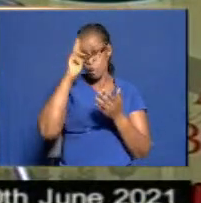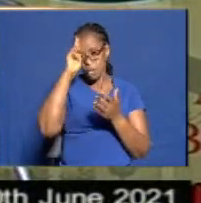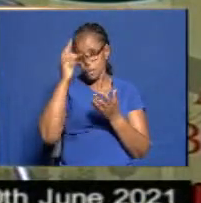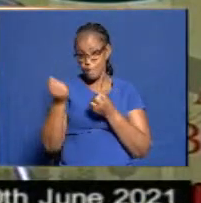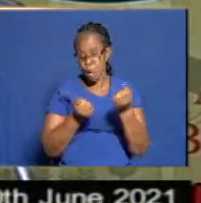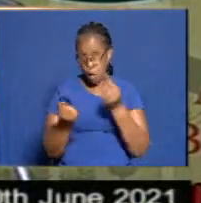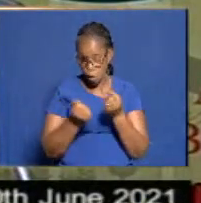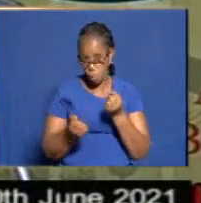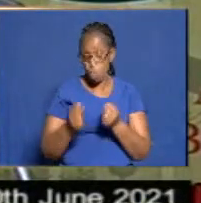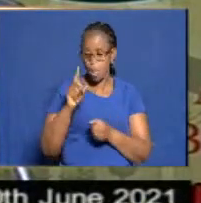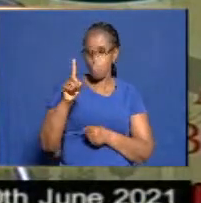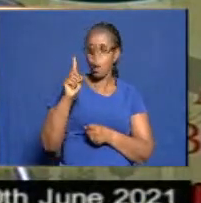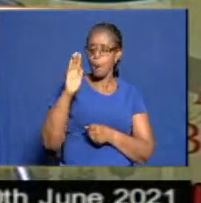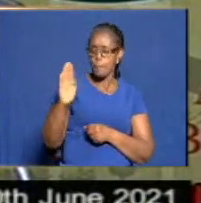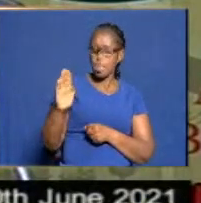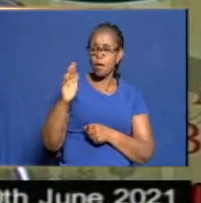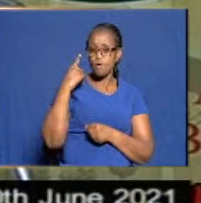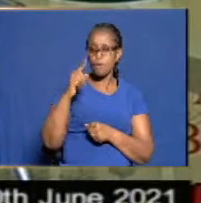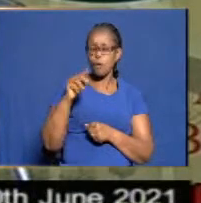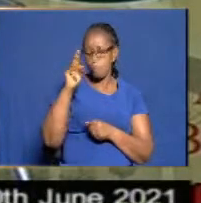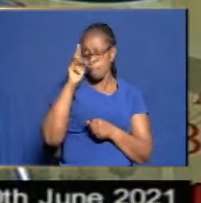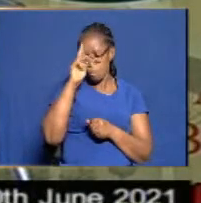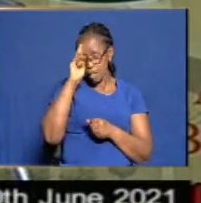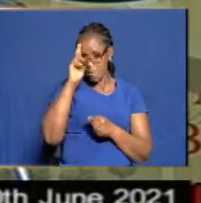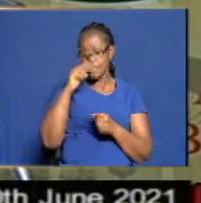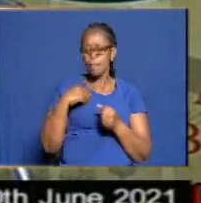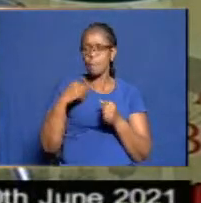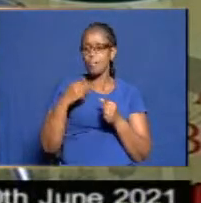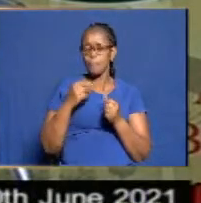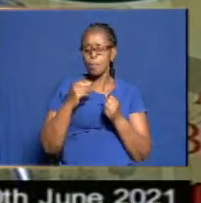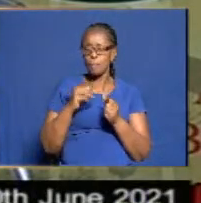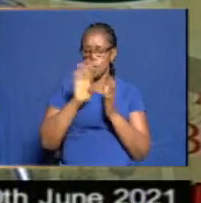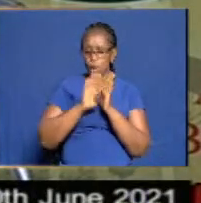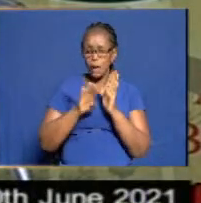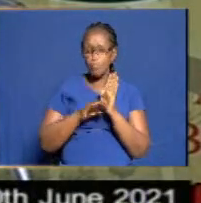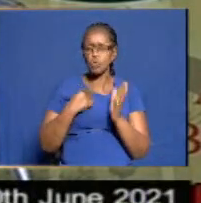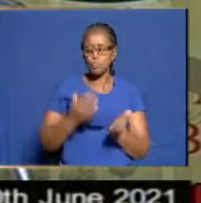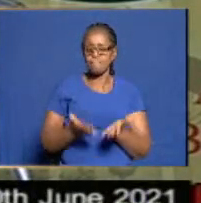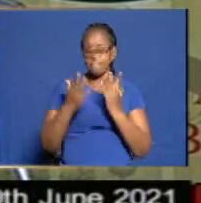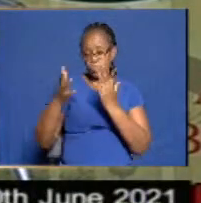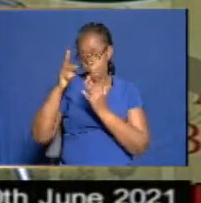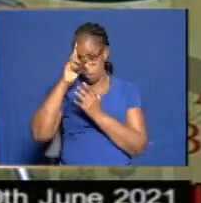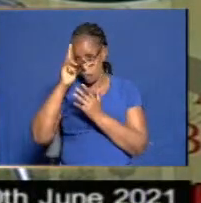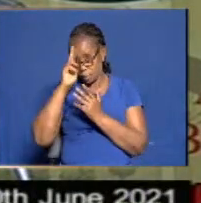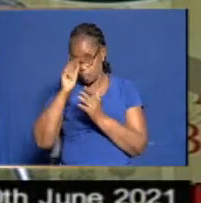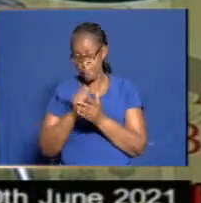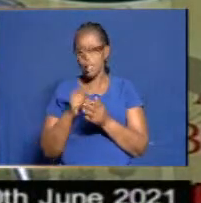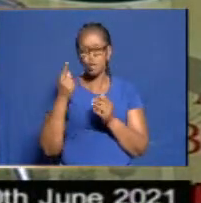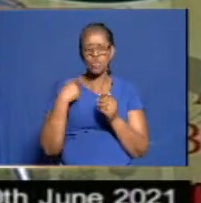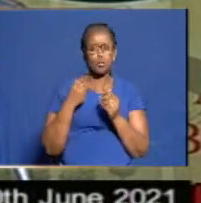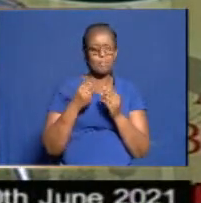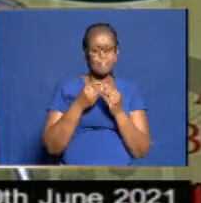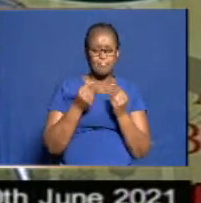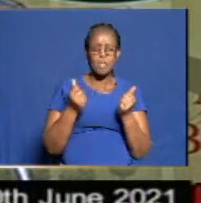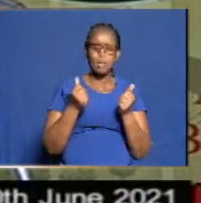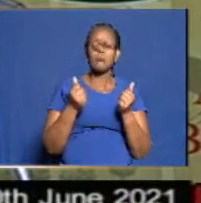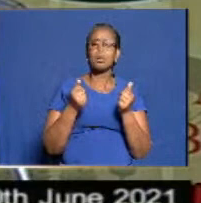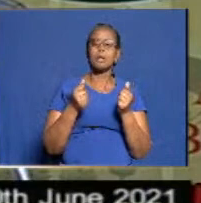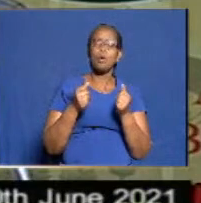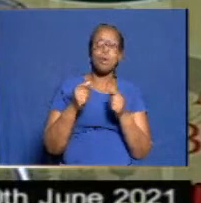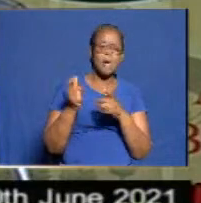KSH 1 billion for police modernization program. Mr. Speaker, to step up war on crime and enhance support for administration